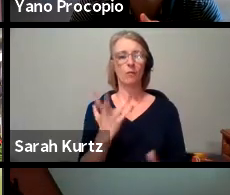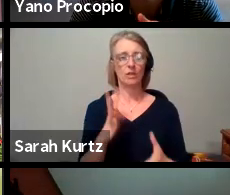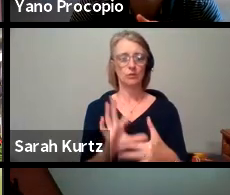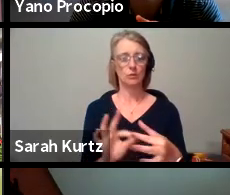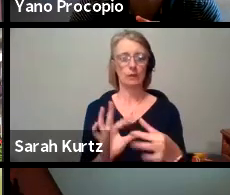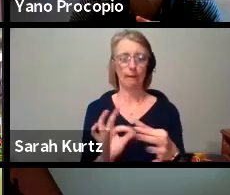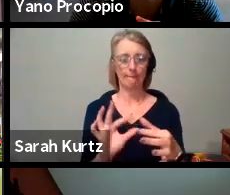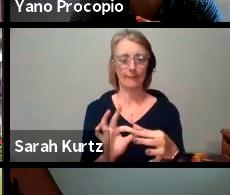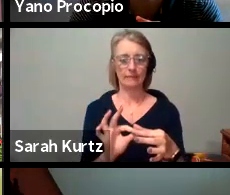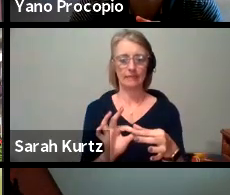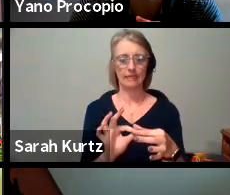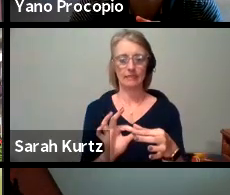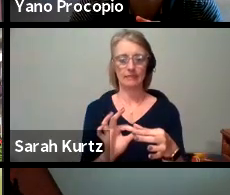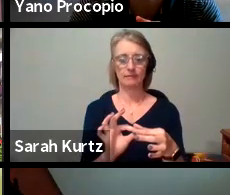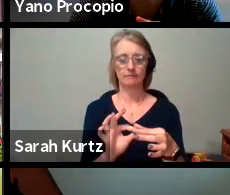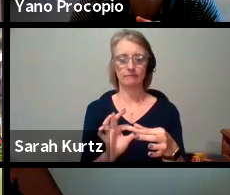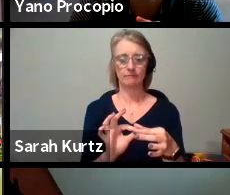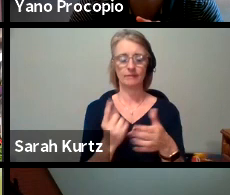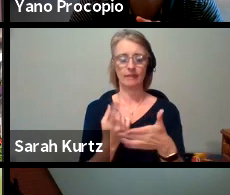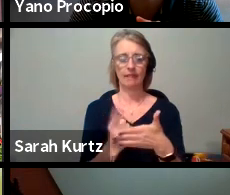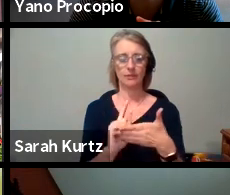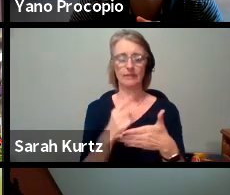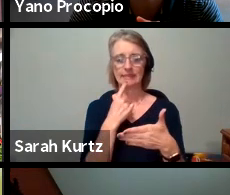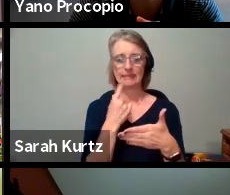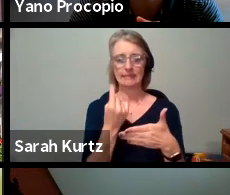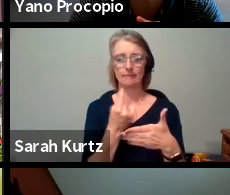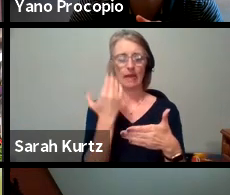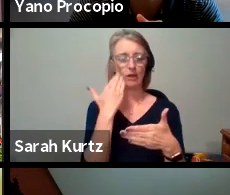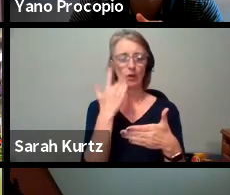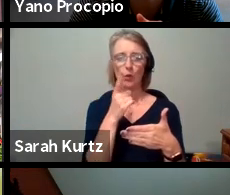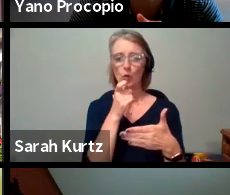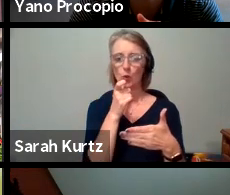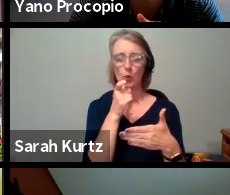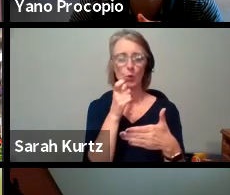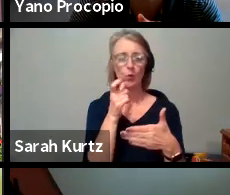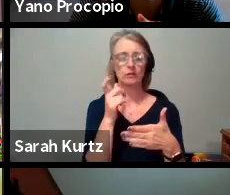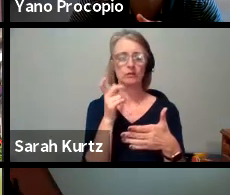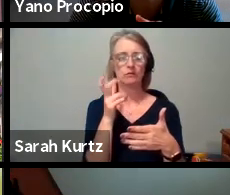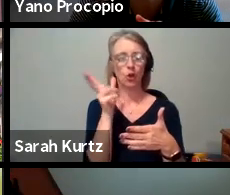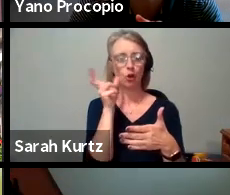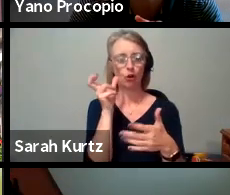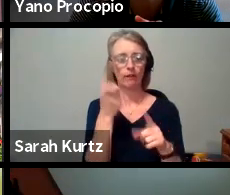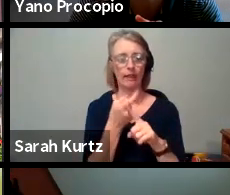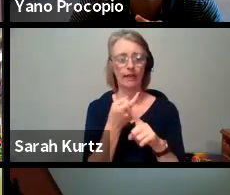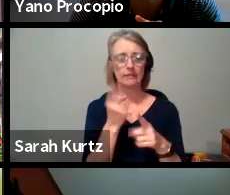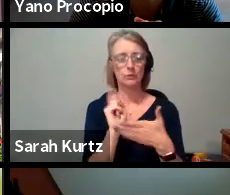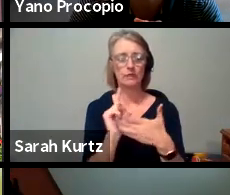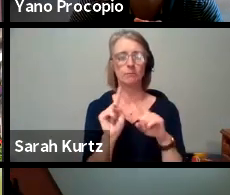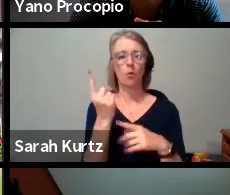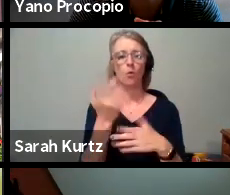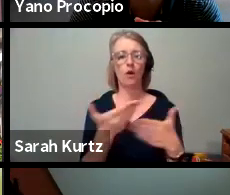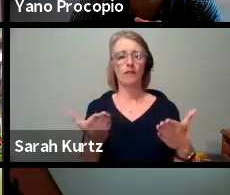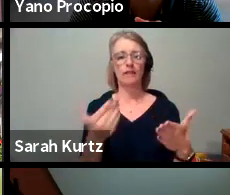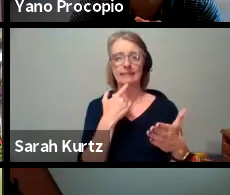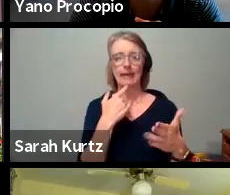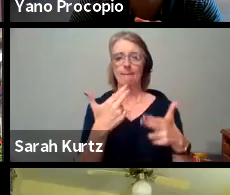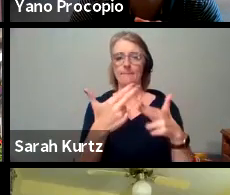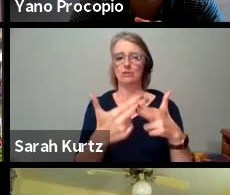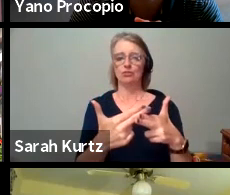on a statement that I made last week, because I don't know who was on there. But one of the things that I said was